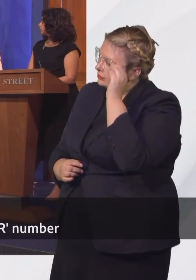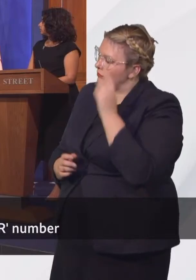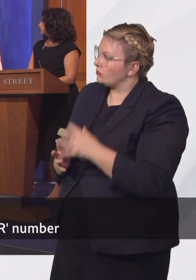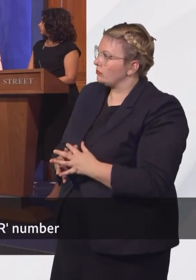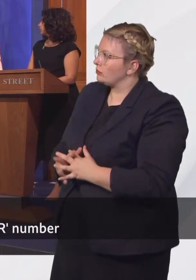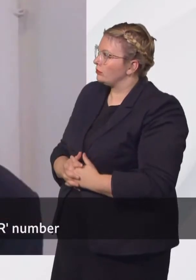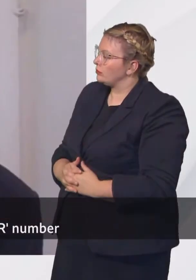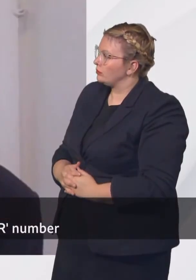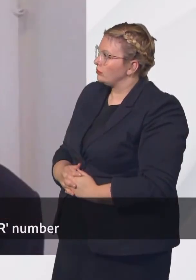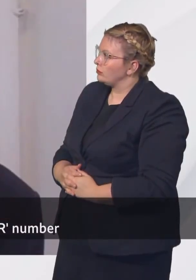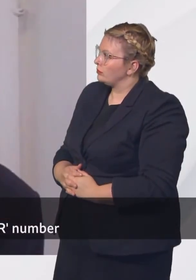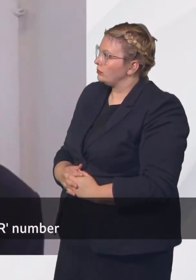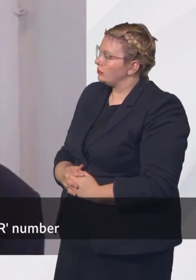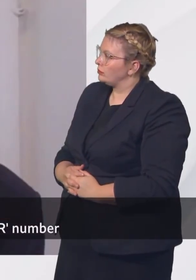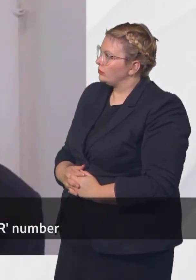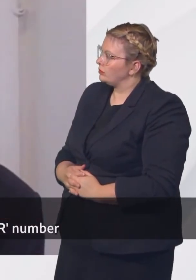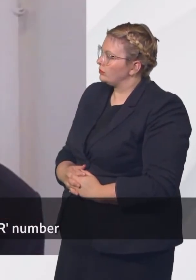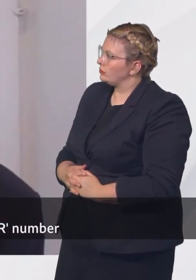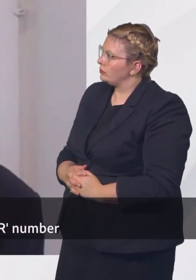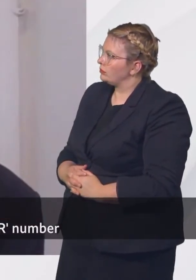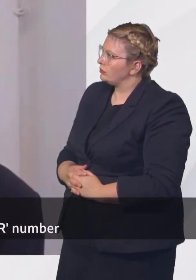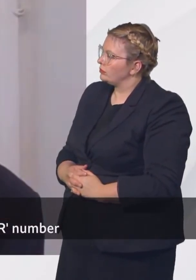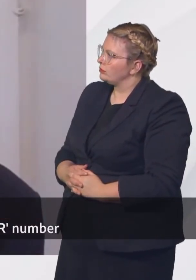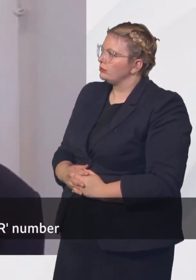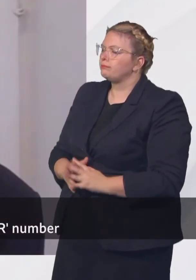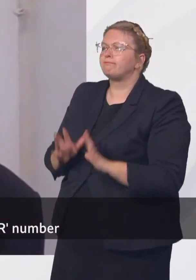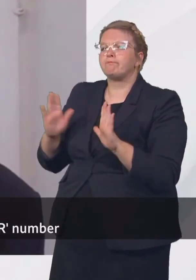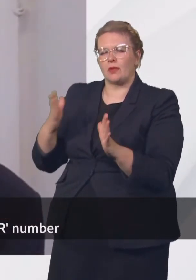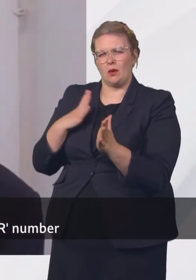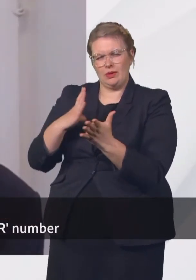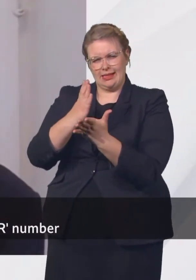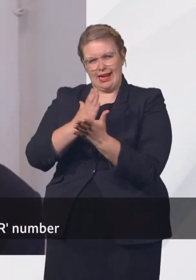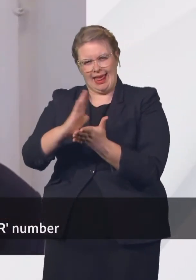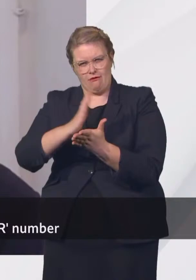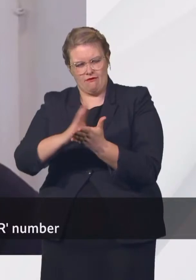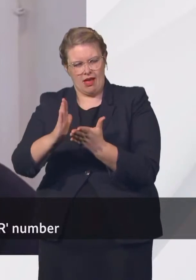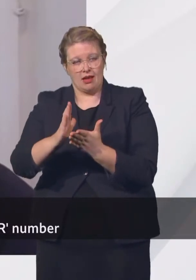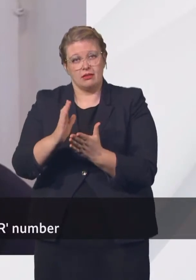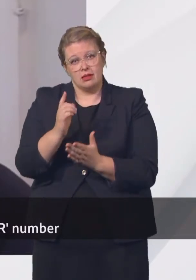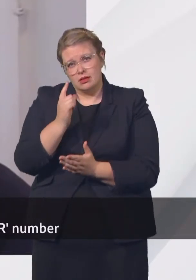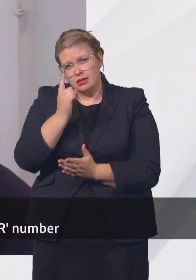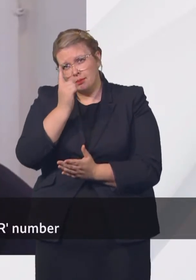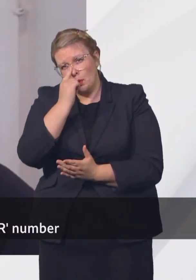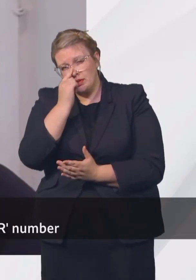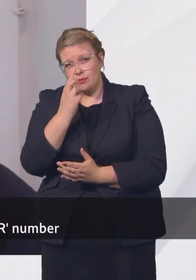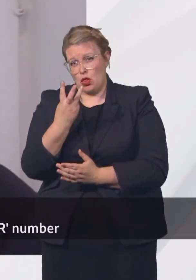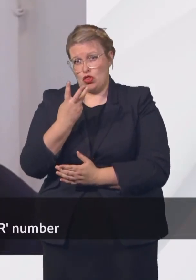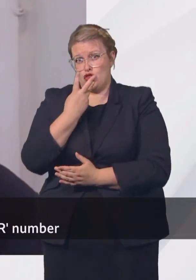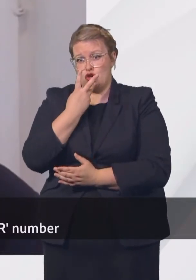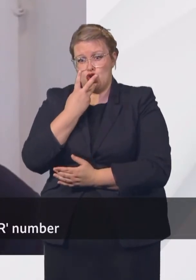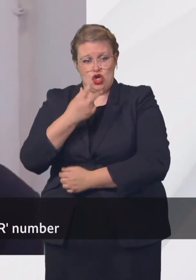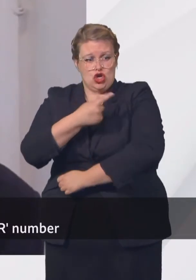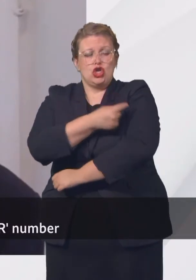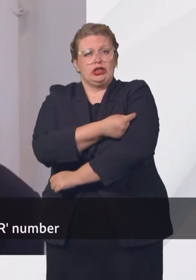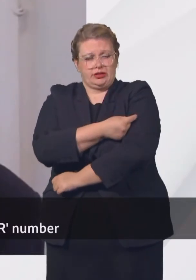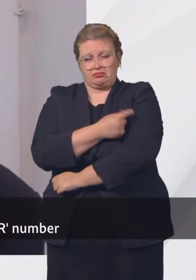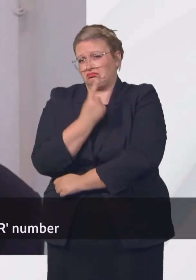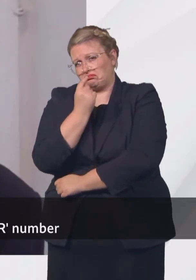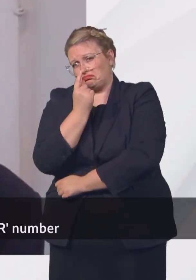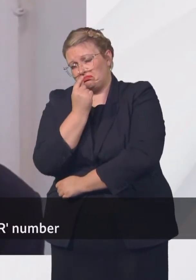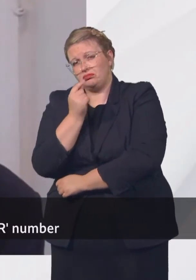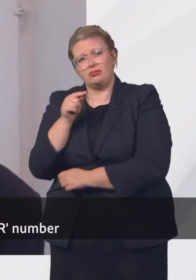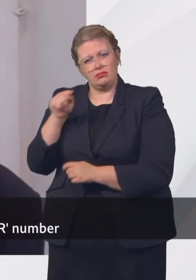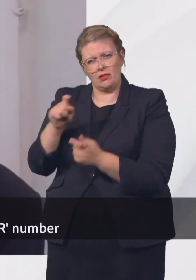these new Pfizer doses, will they be tweaked to target new variants? And if not, given we've already got enough doses on order to